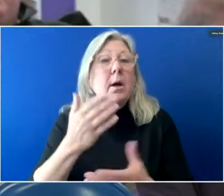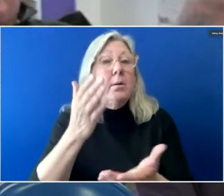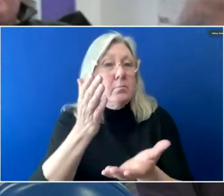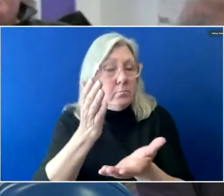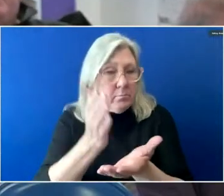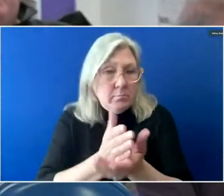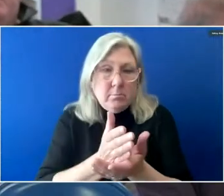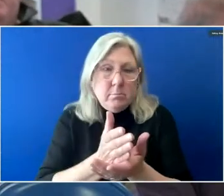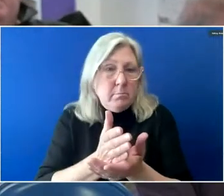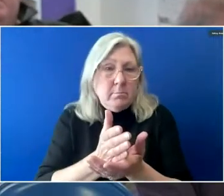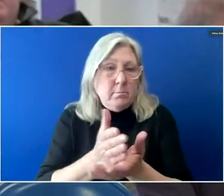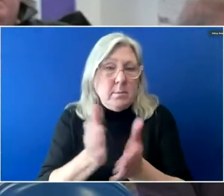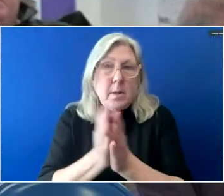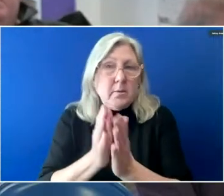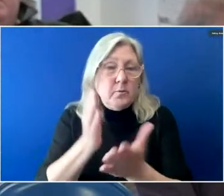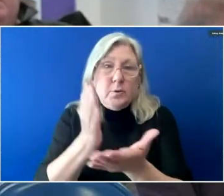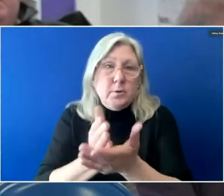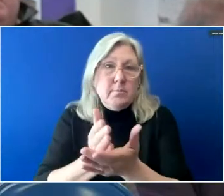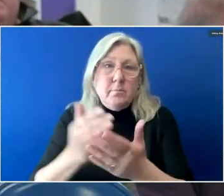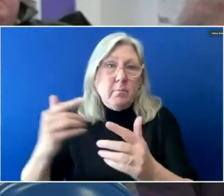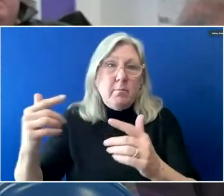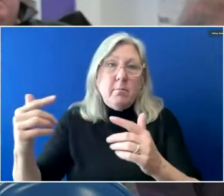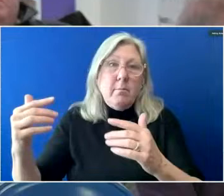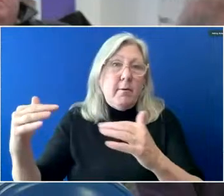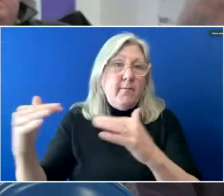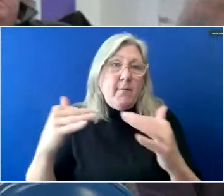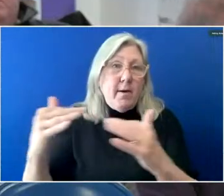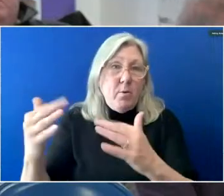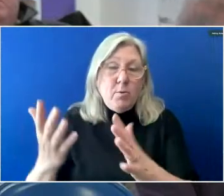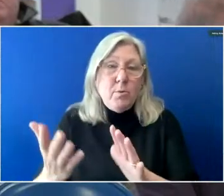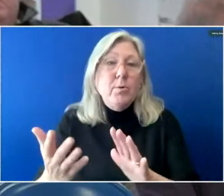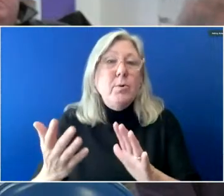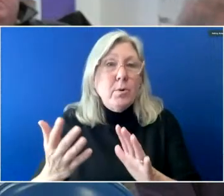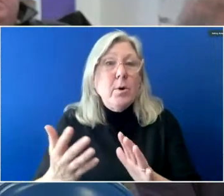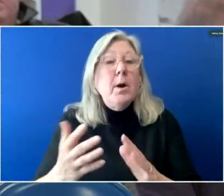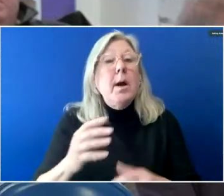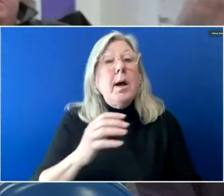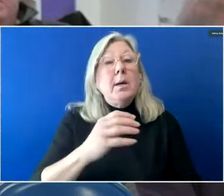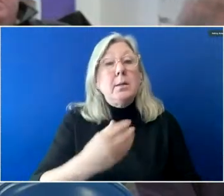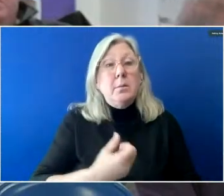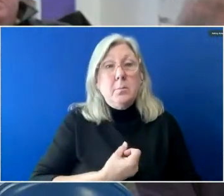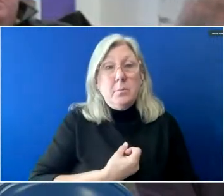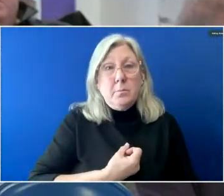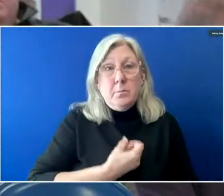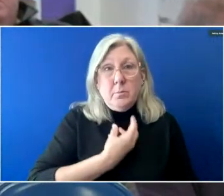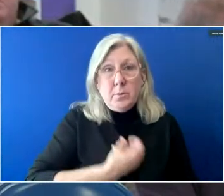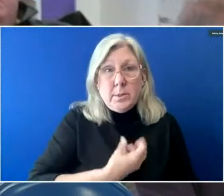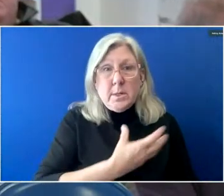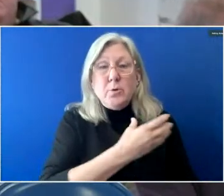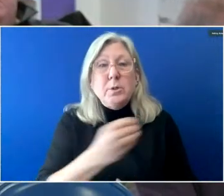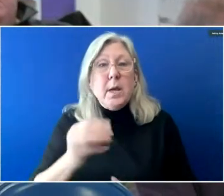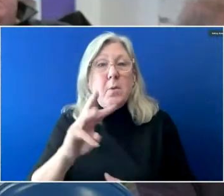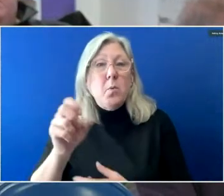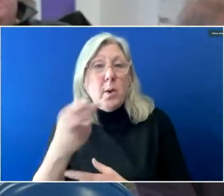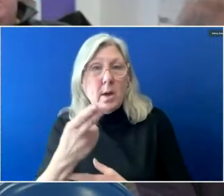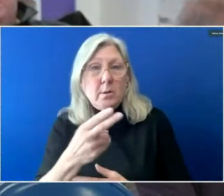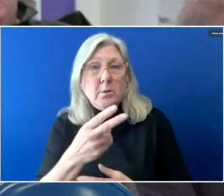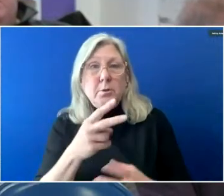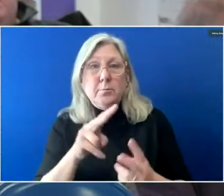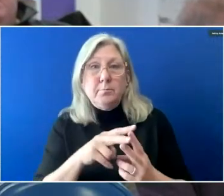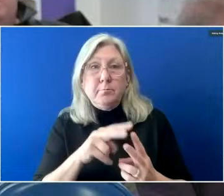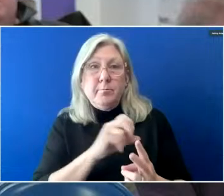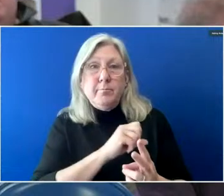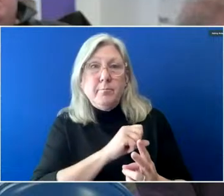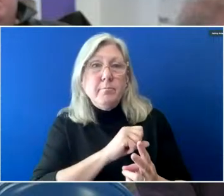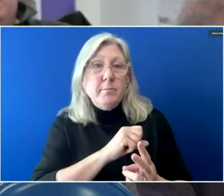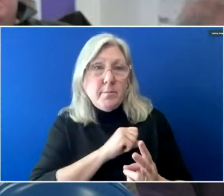Senators Bernie Sanders and Peter Welch voted against the recent bill that would have directed billions of dollars in weapons to Israel and